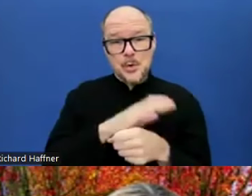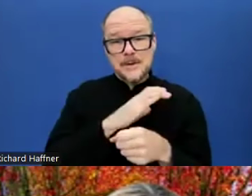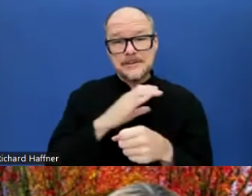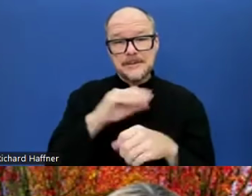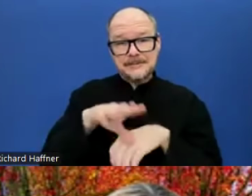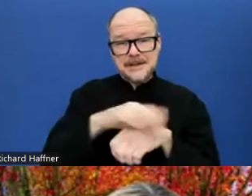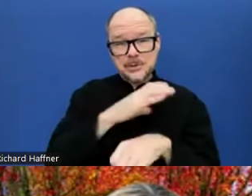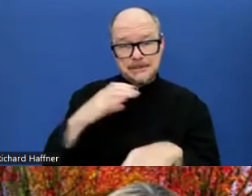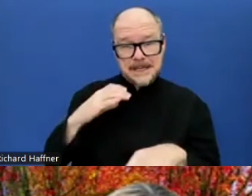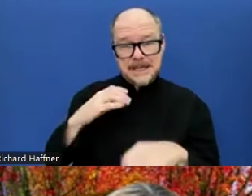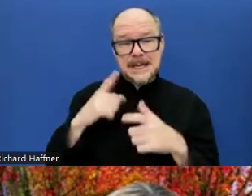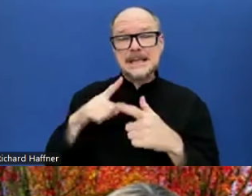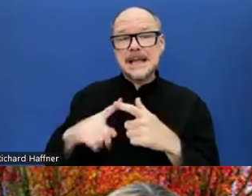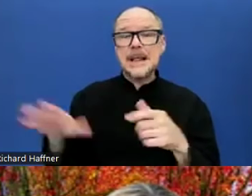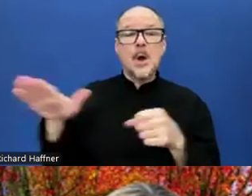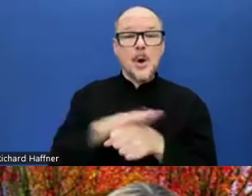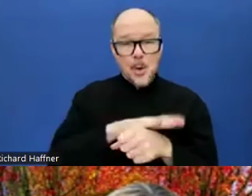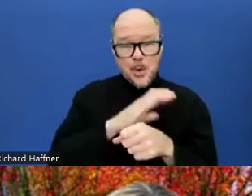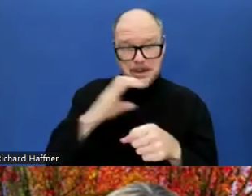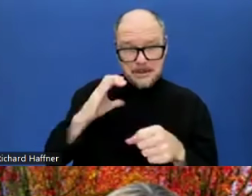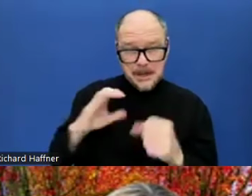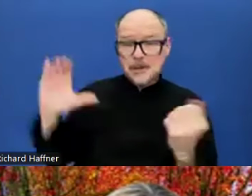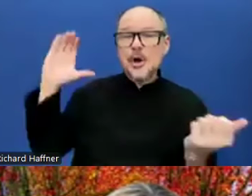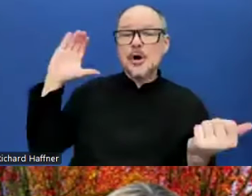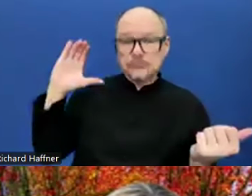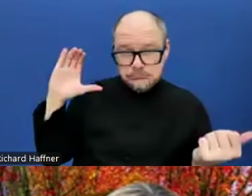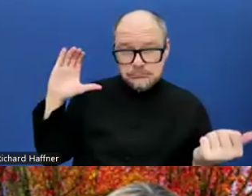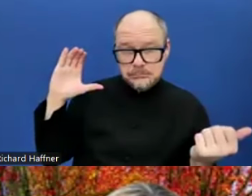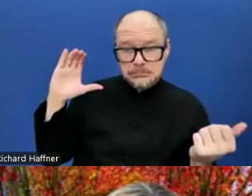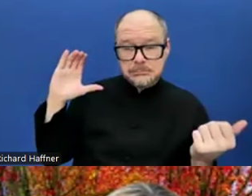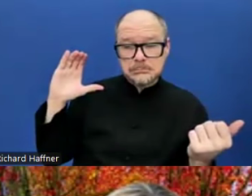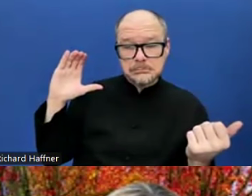The whole committee will have the opportunity to